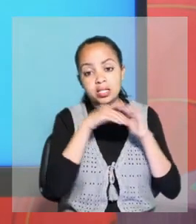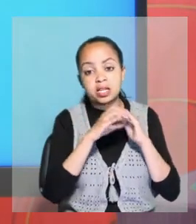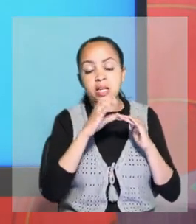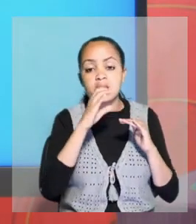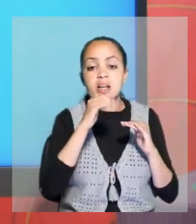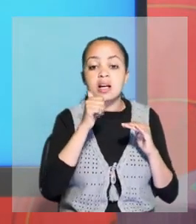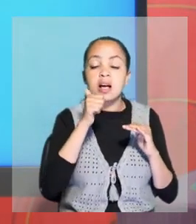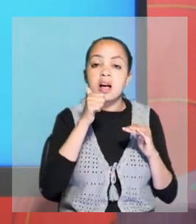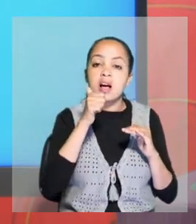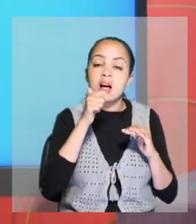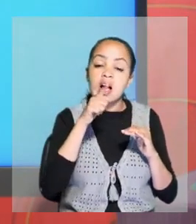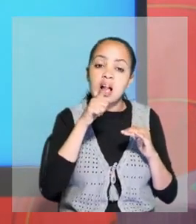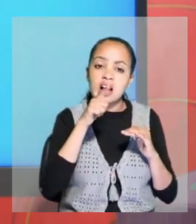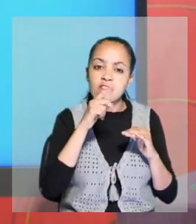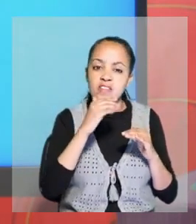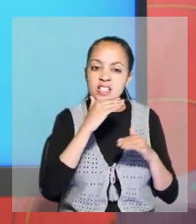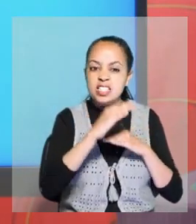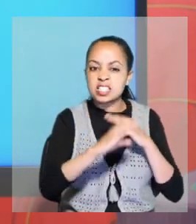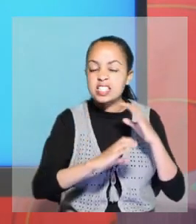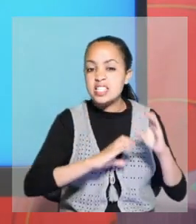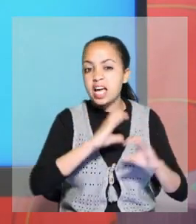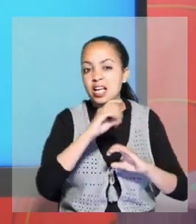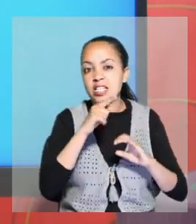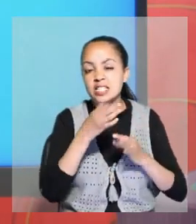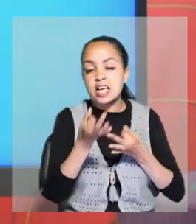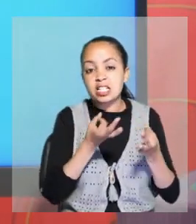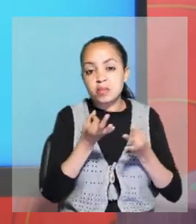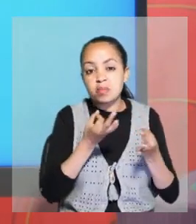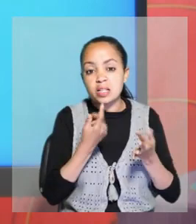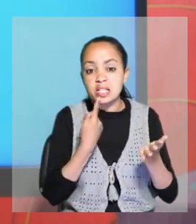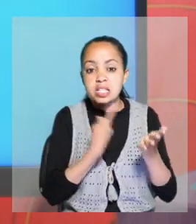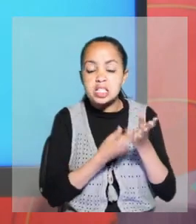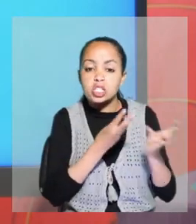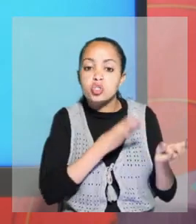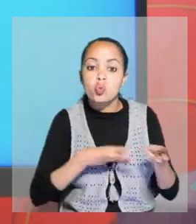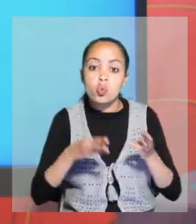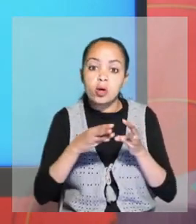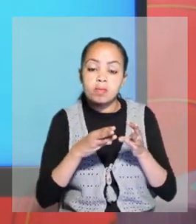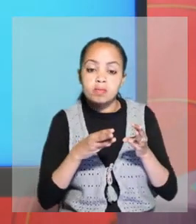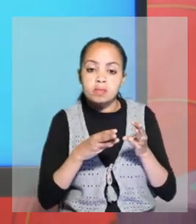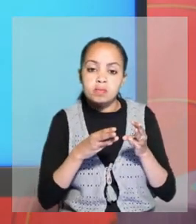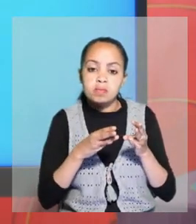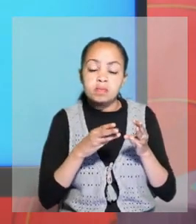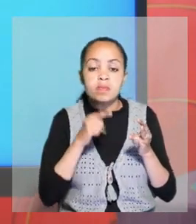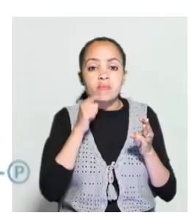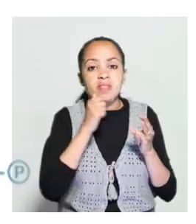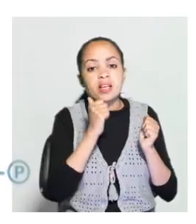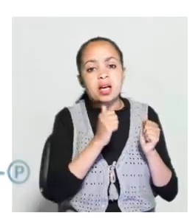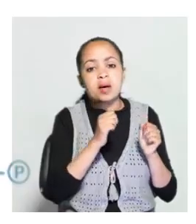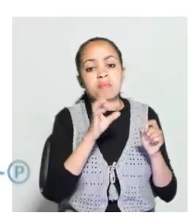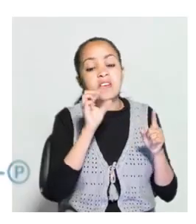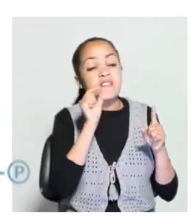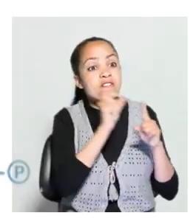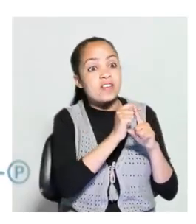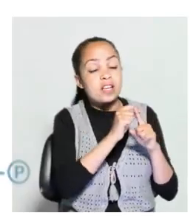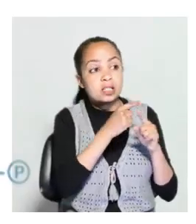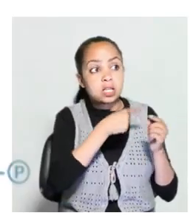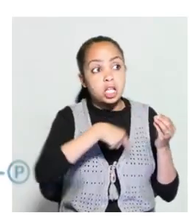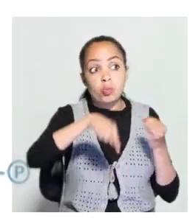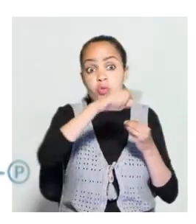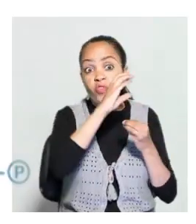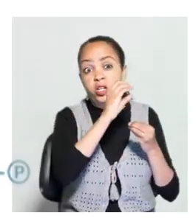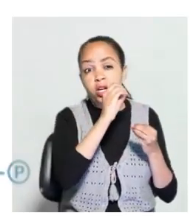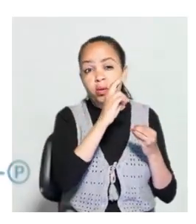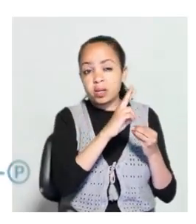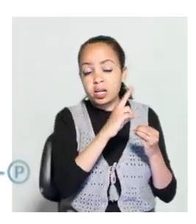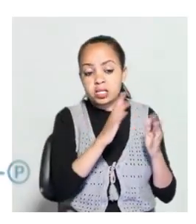cycle. This can be explained in form of this one. Rubisco can be fixed atmospheric carbon dioxide,